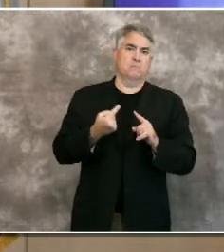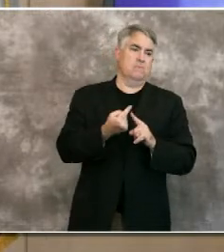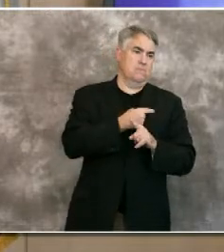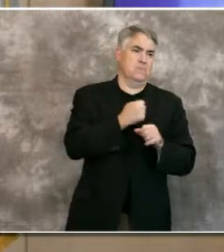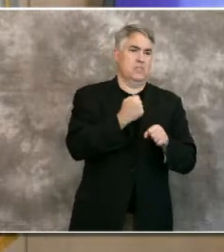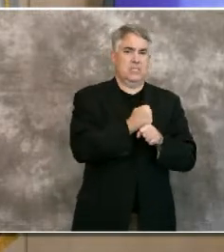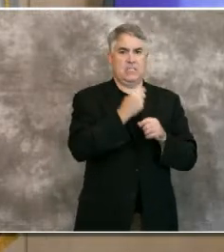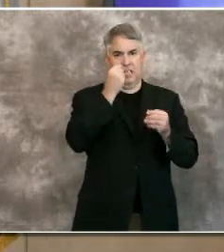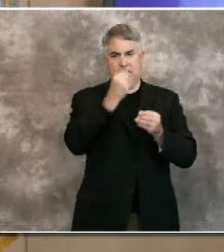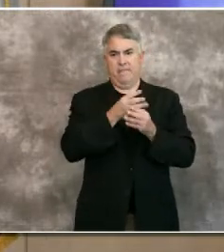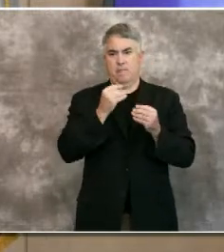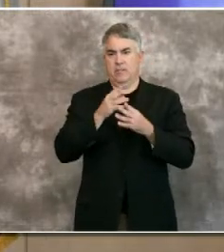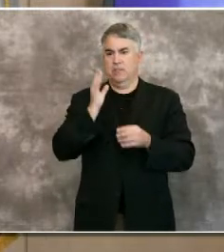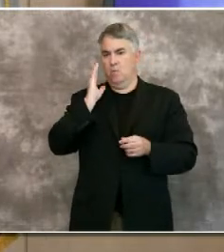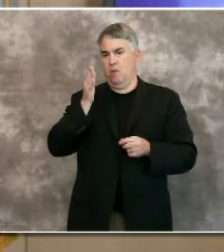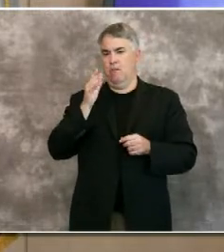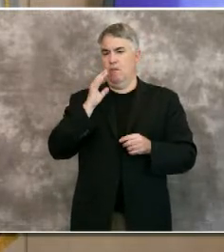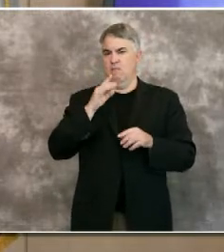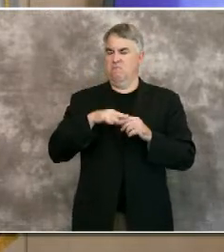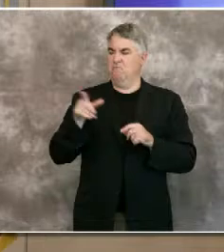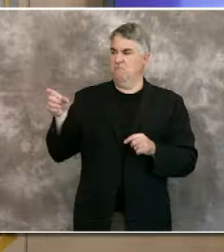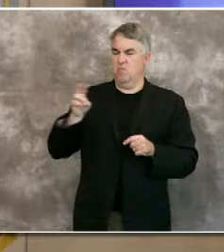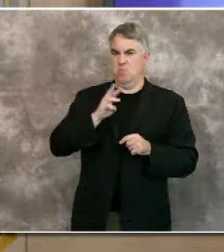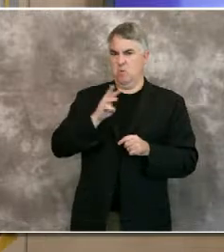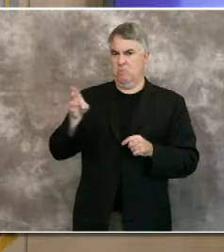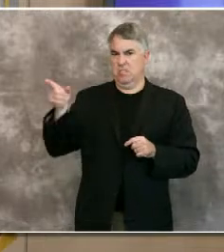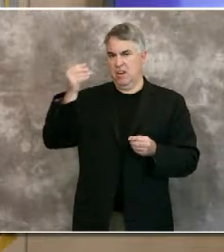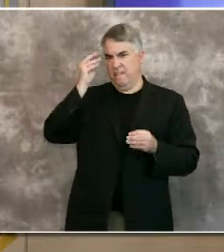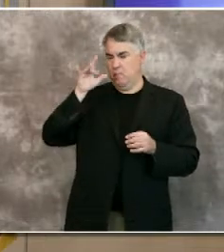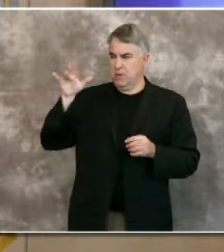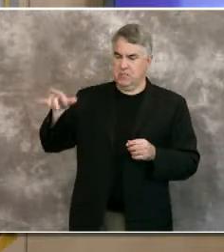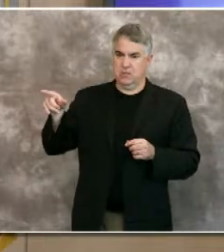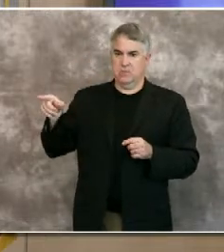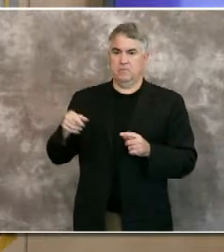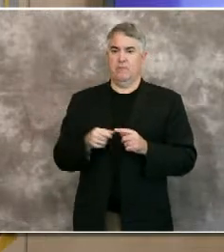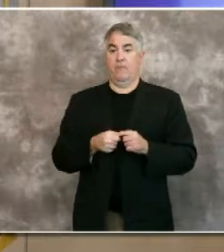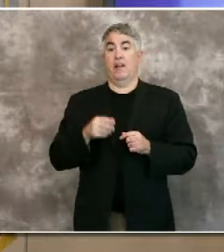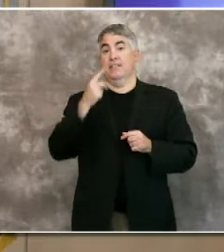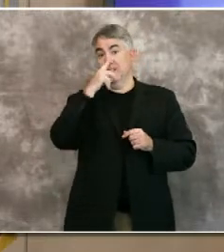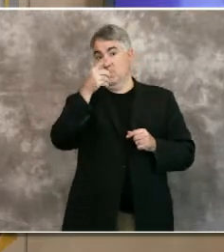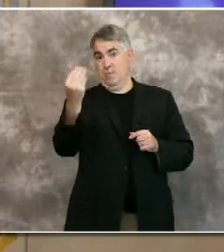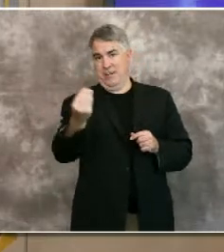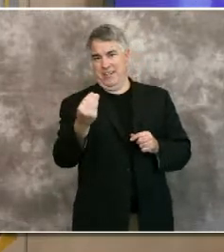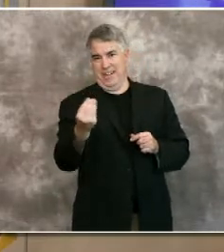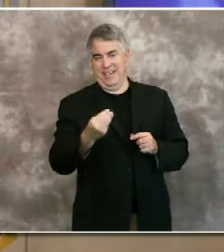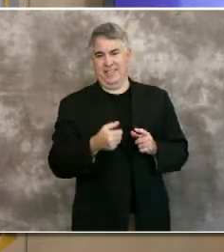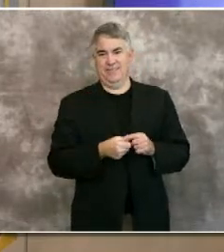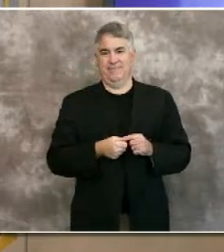and other information, and we expect to be back with you Monday afternoon at 2:30. Thank you.